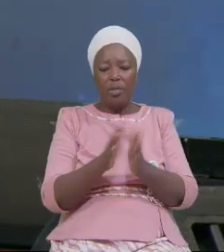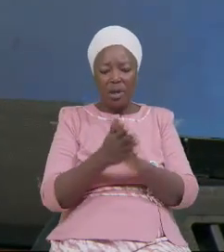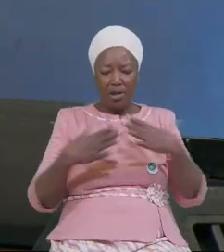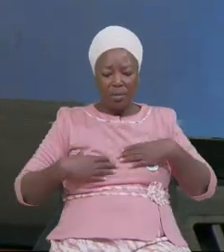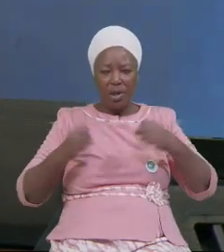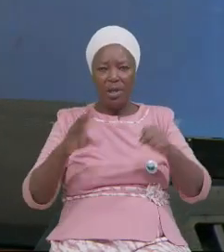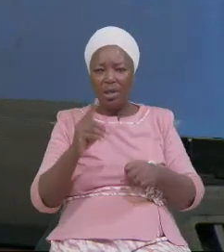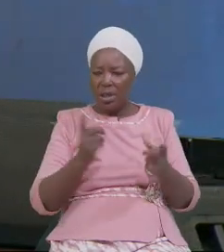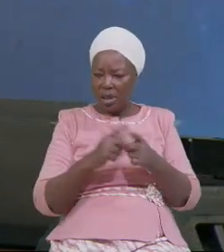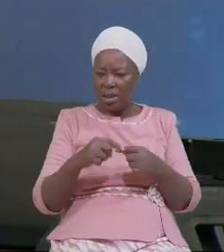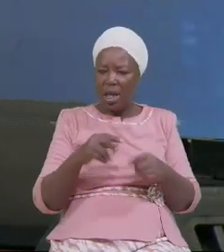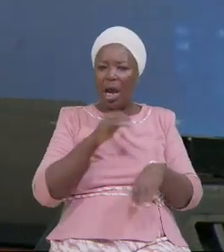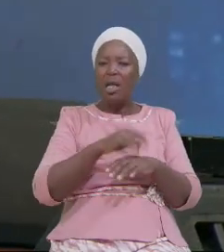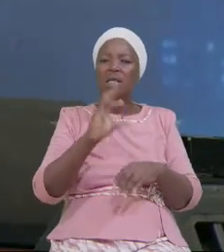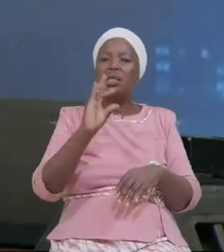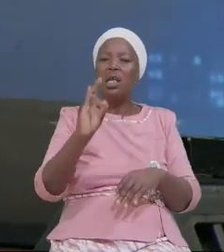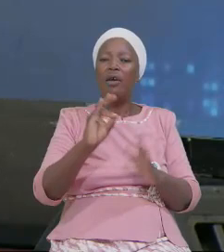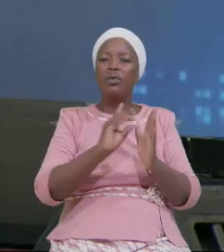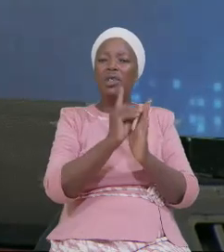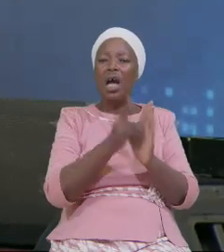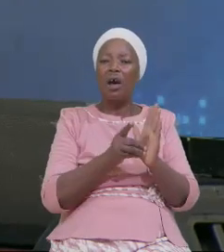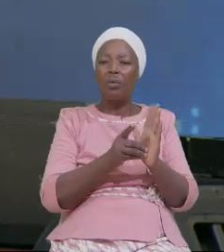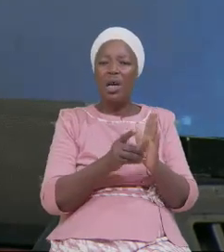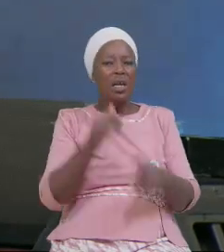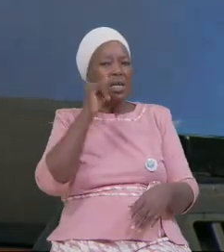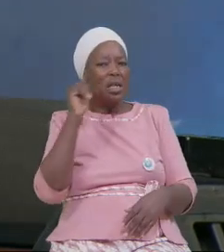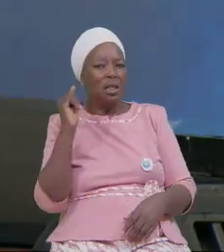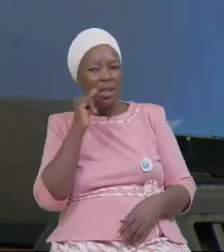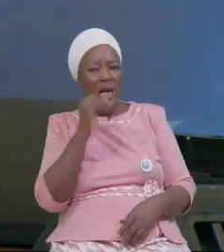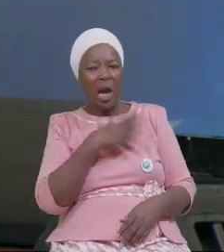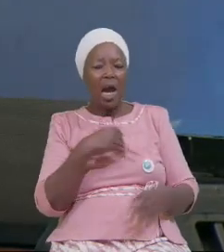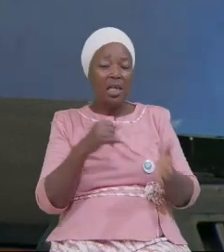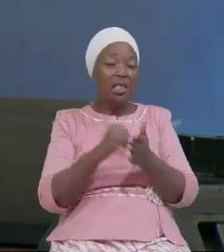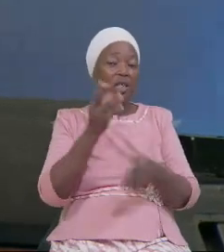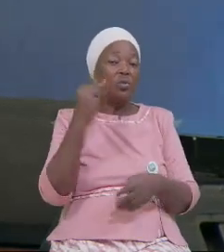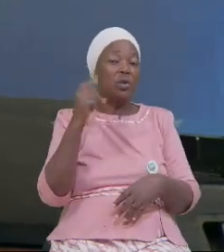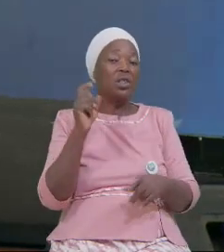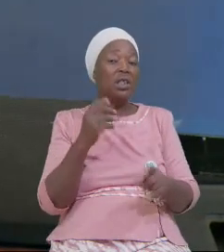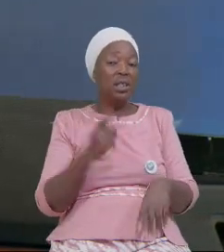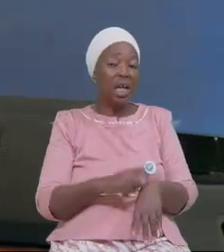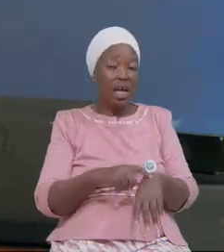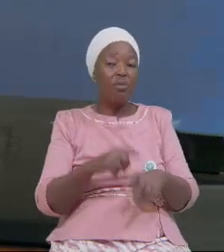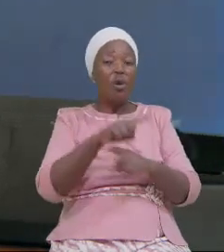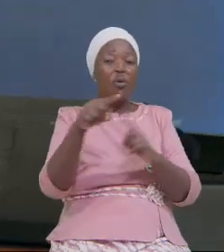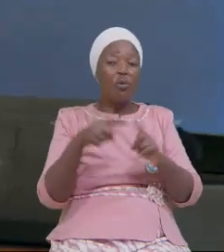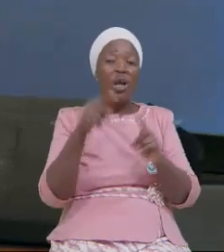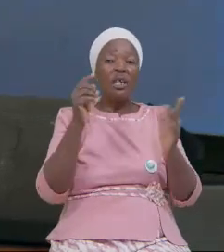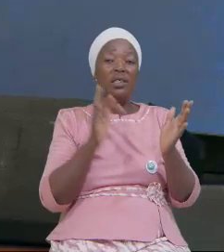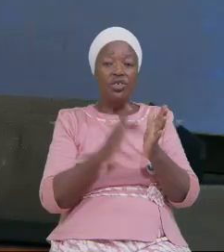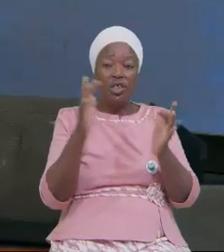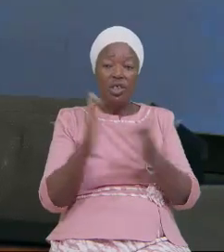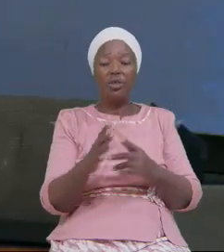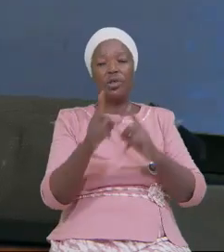the seventh hour yesterday. And it was the time when Jesus